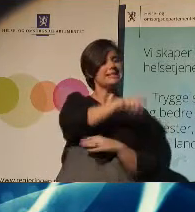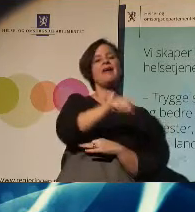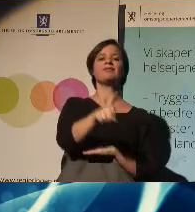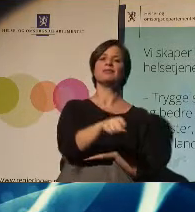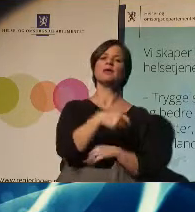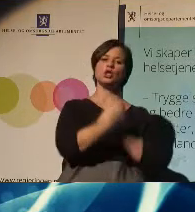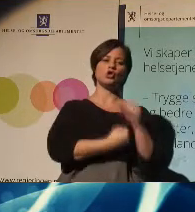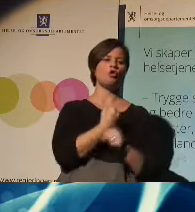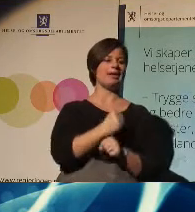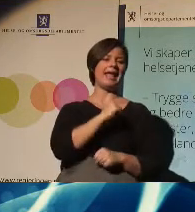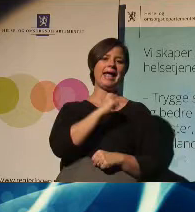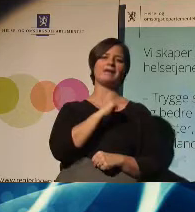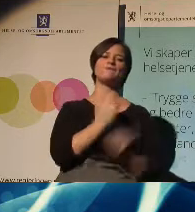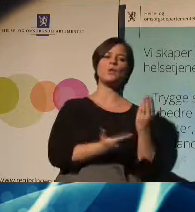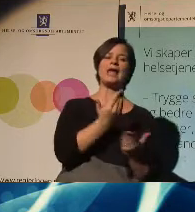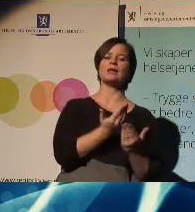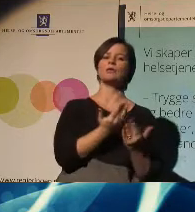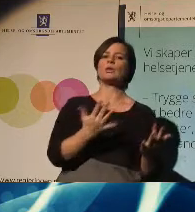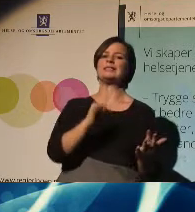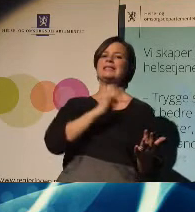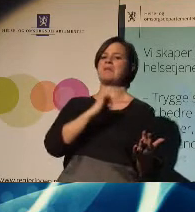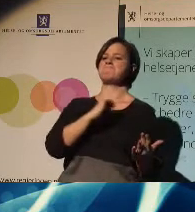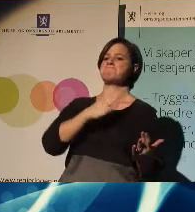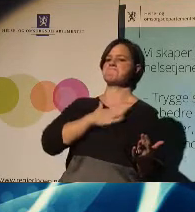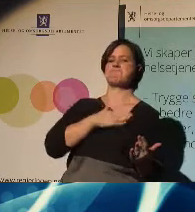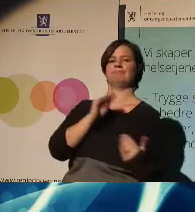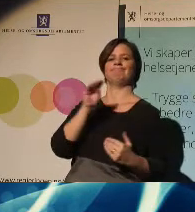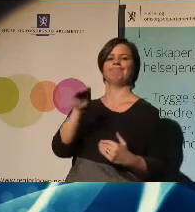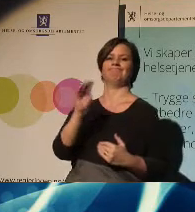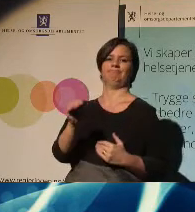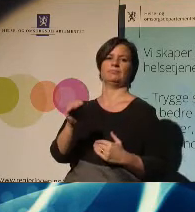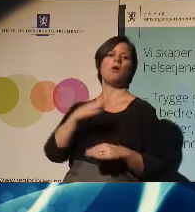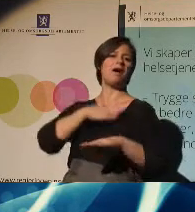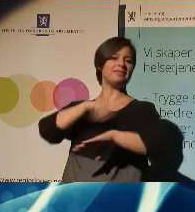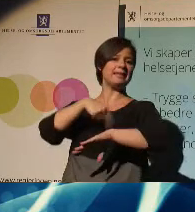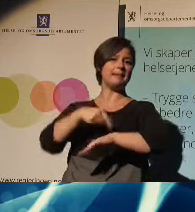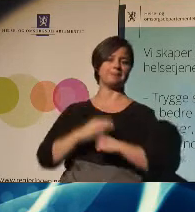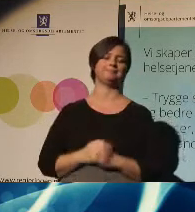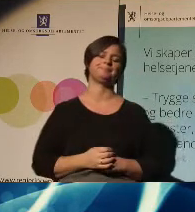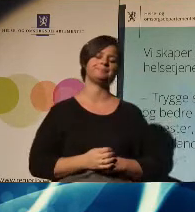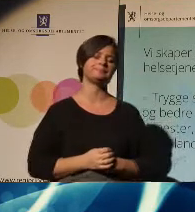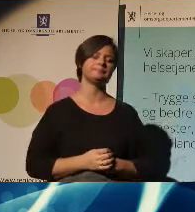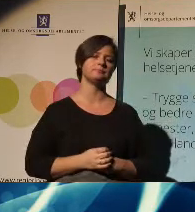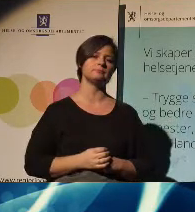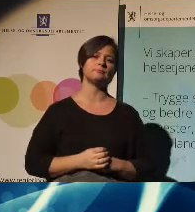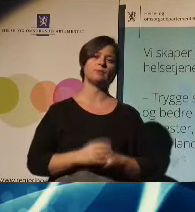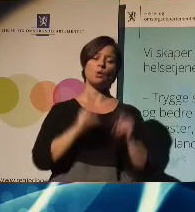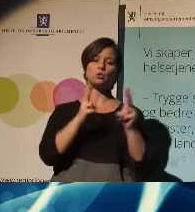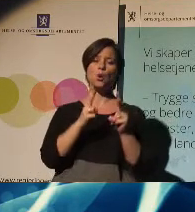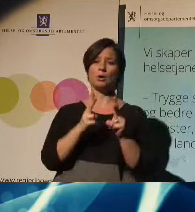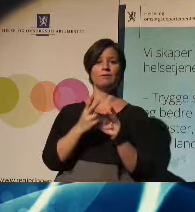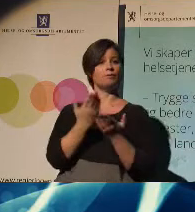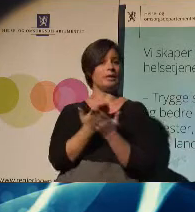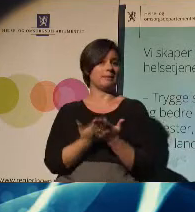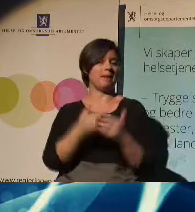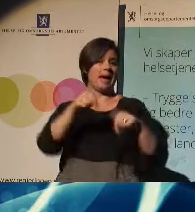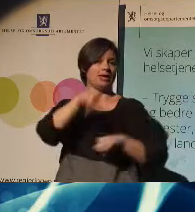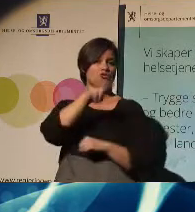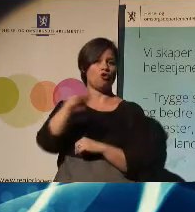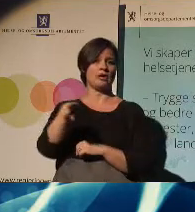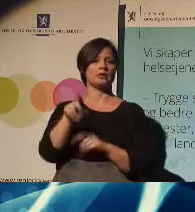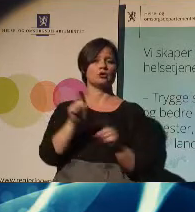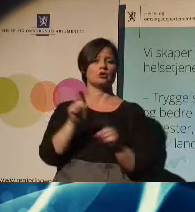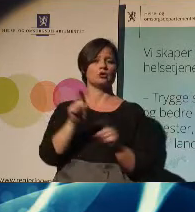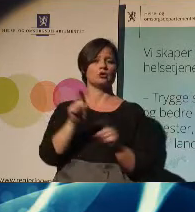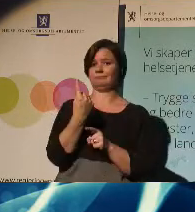whether and when they go and can book their own appointments. Thinking further about the specific situation in Norway, this is a